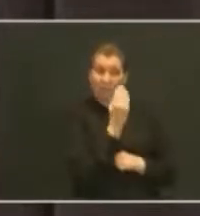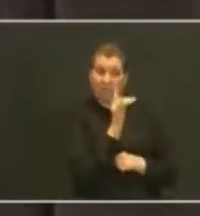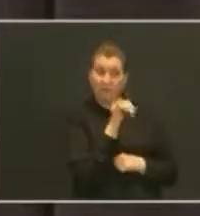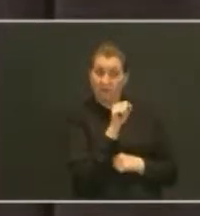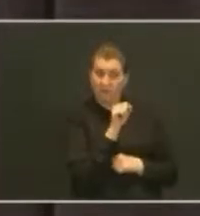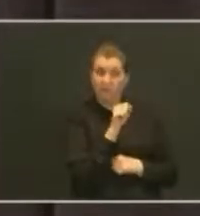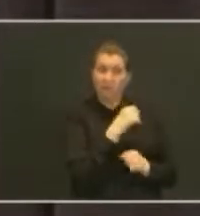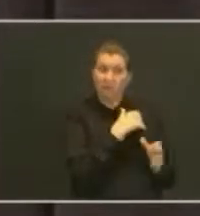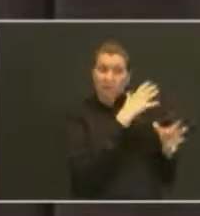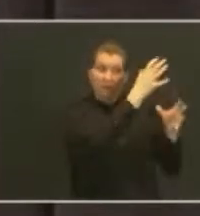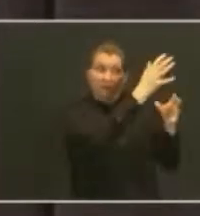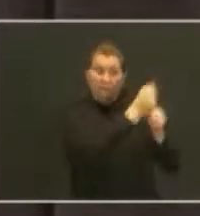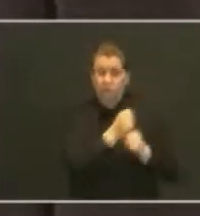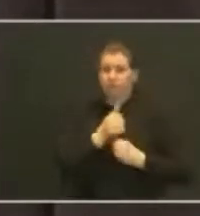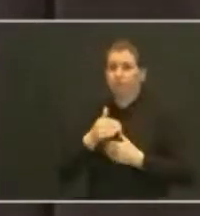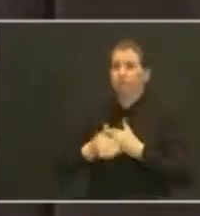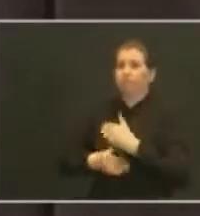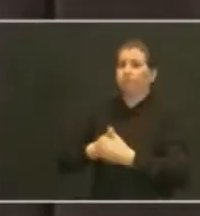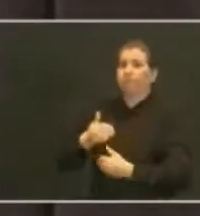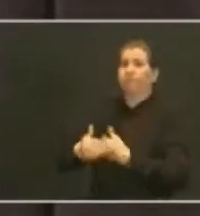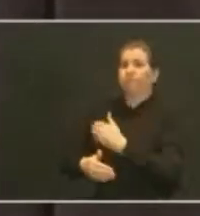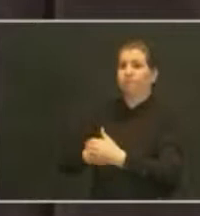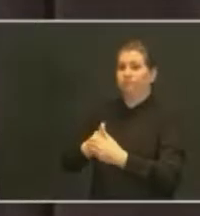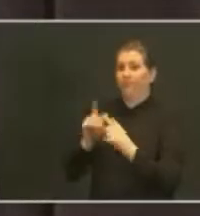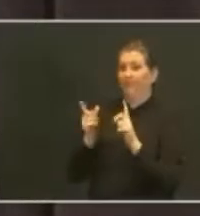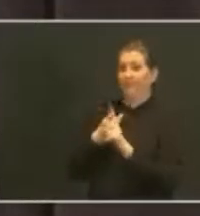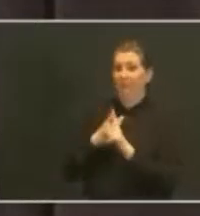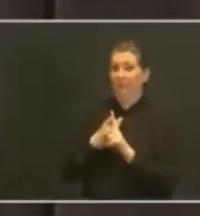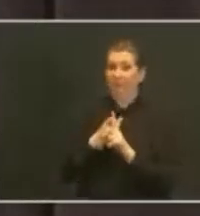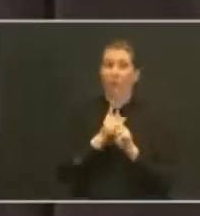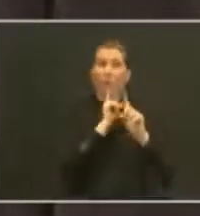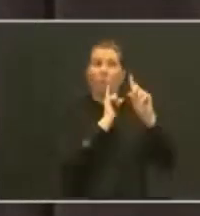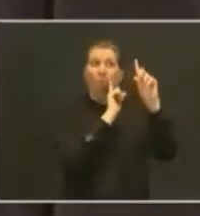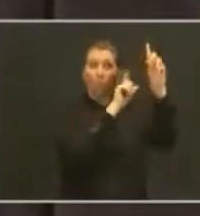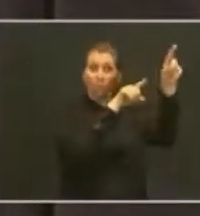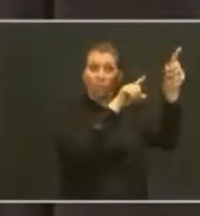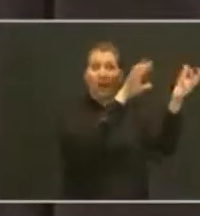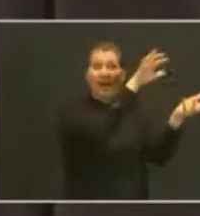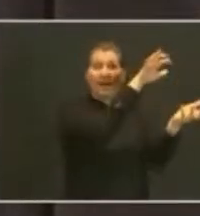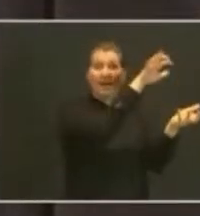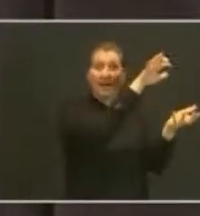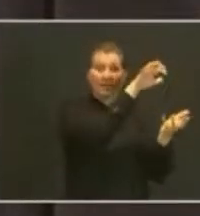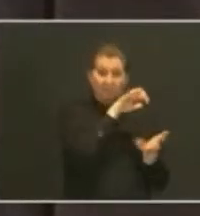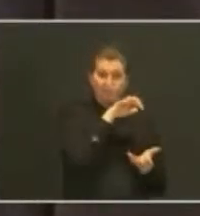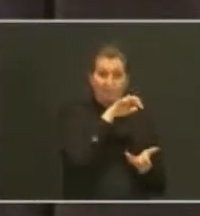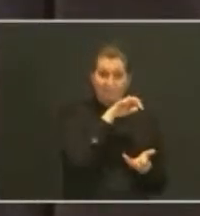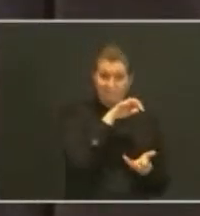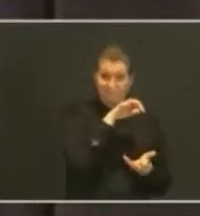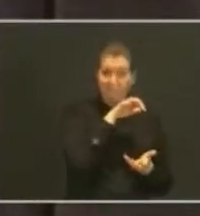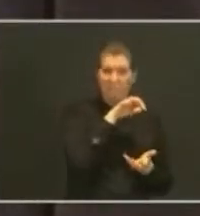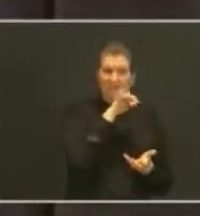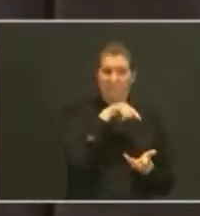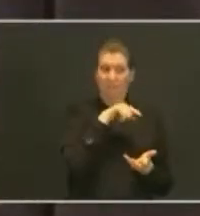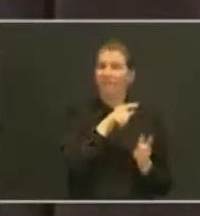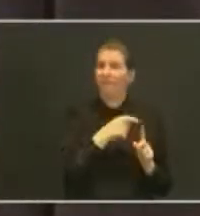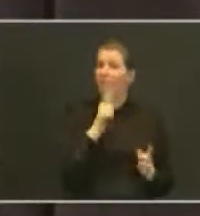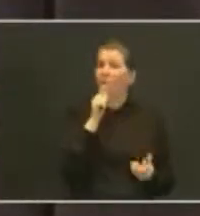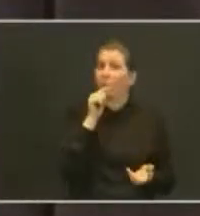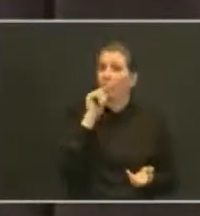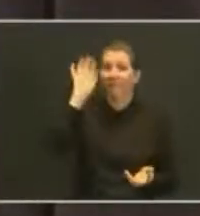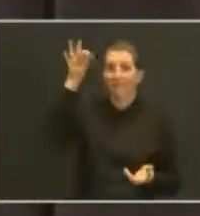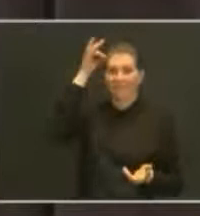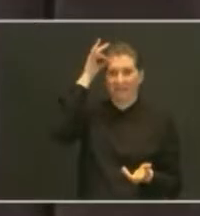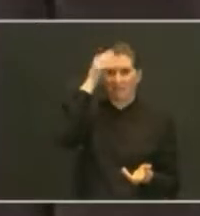beginning when we first order the vaccine after being allocated from the feds to the